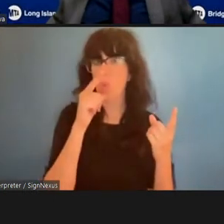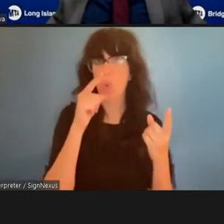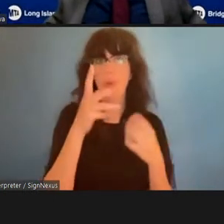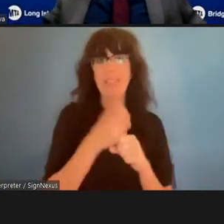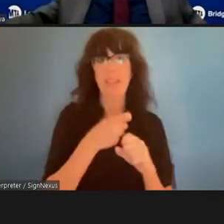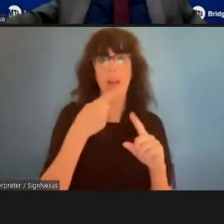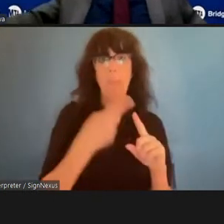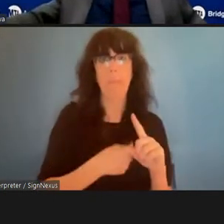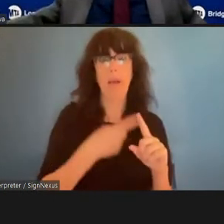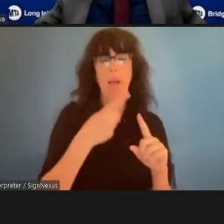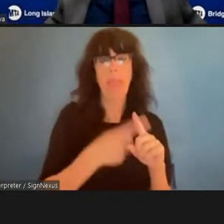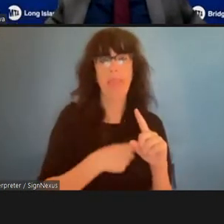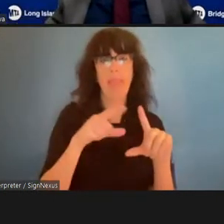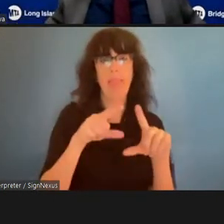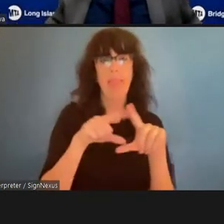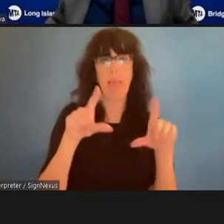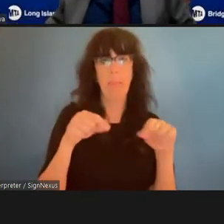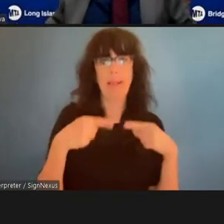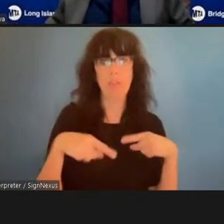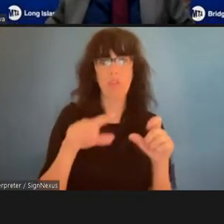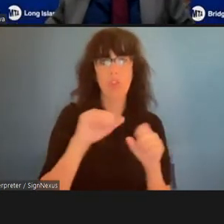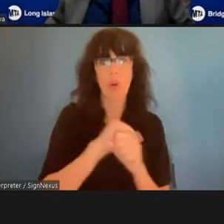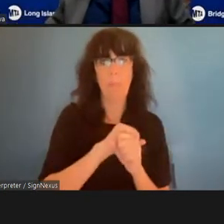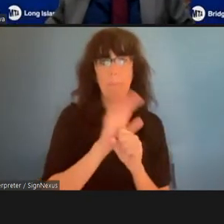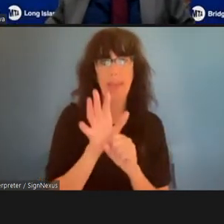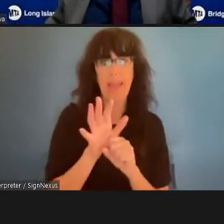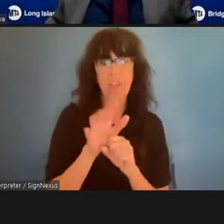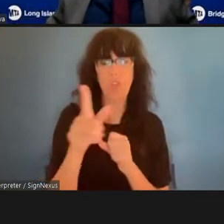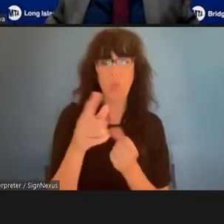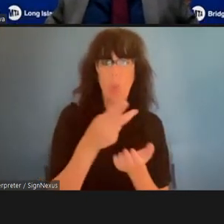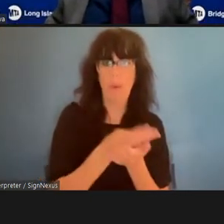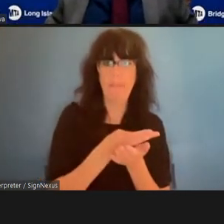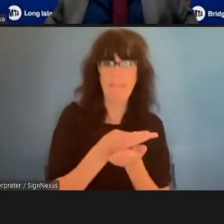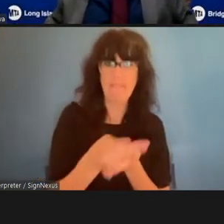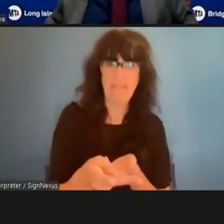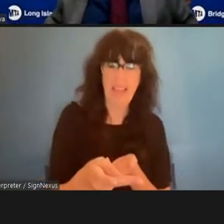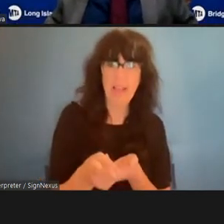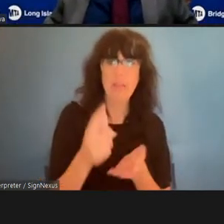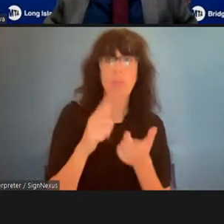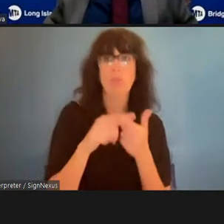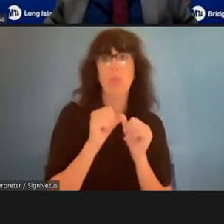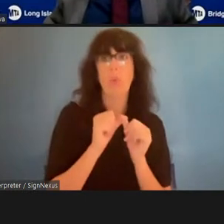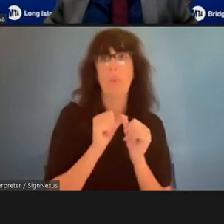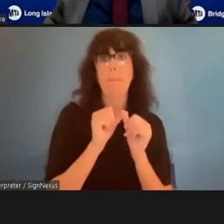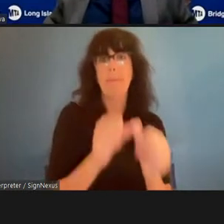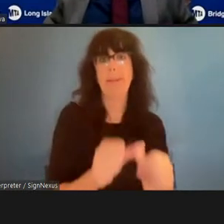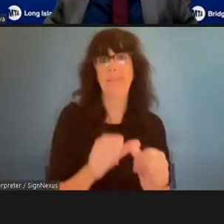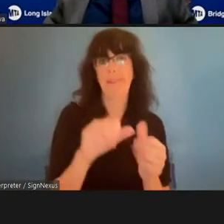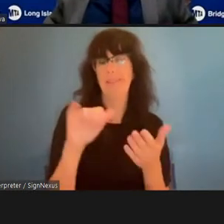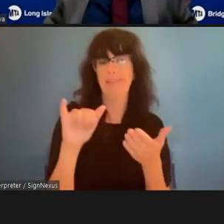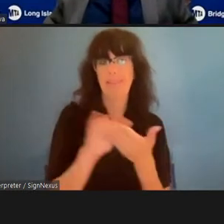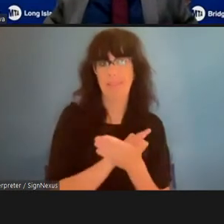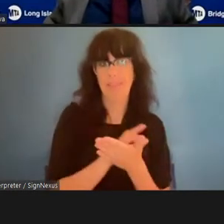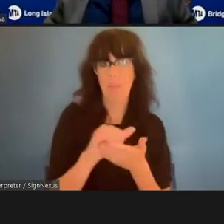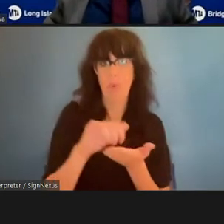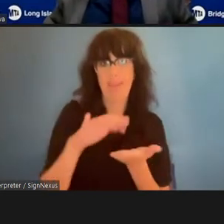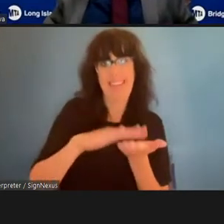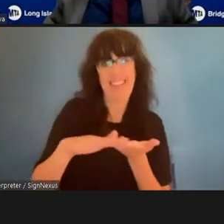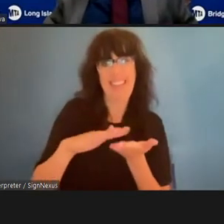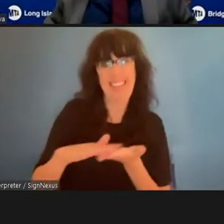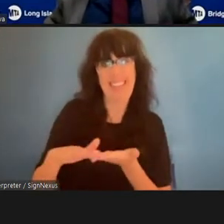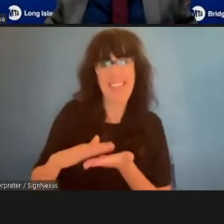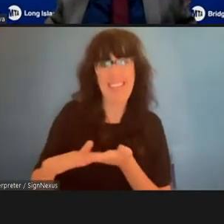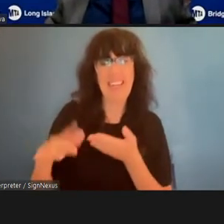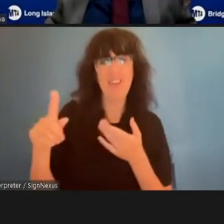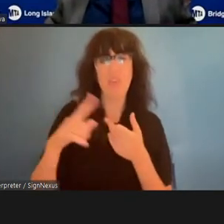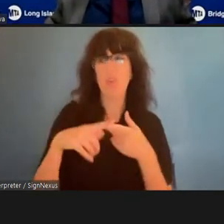passes during the pandemic you failed to maintain the subway system cleanliness you allowed